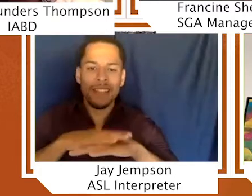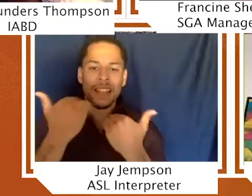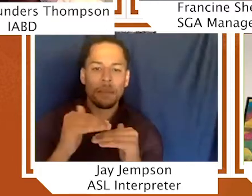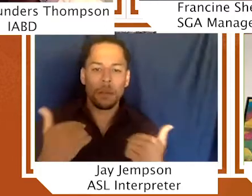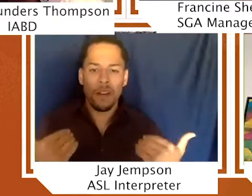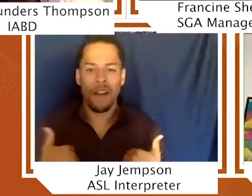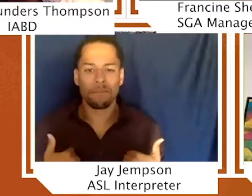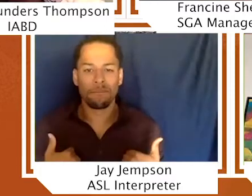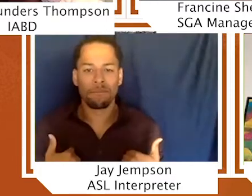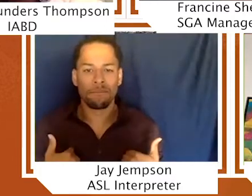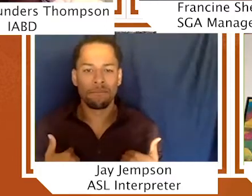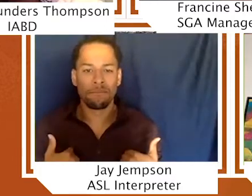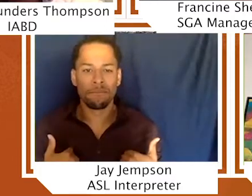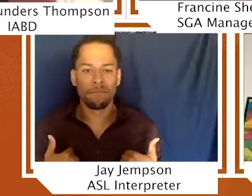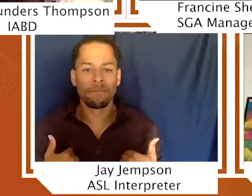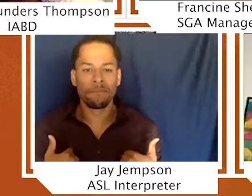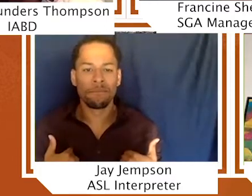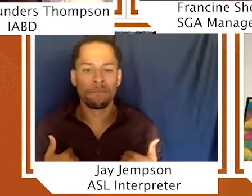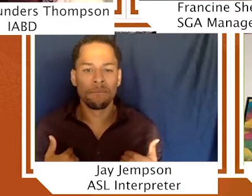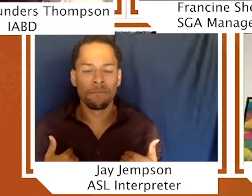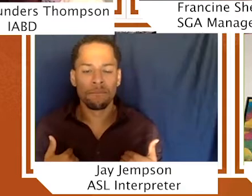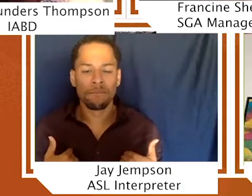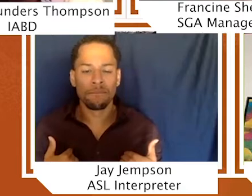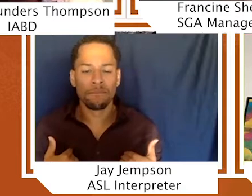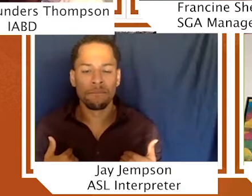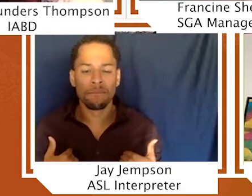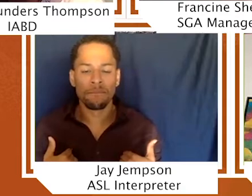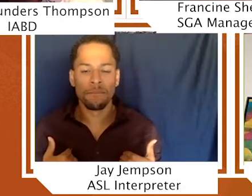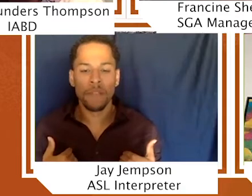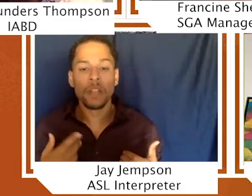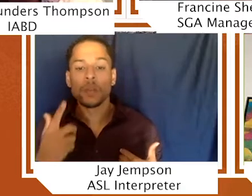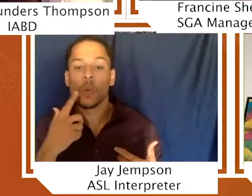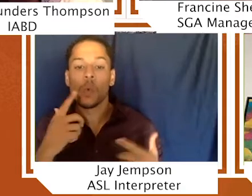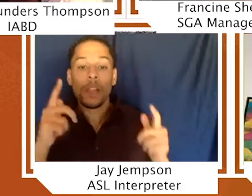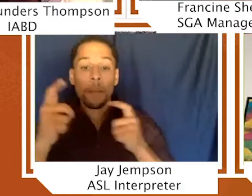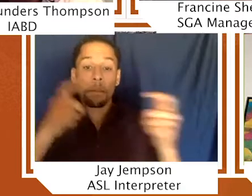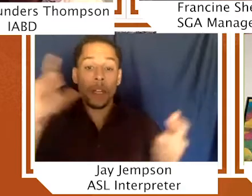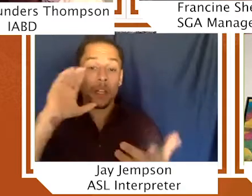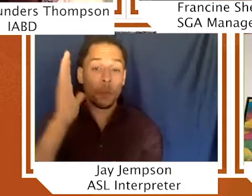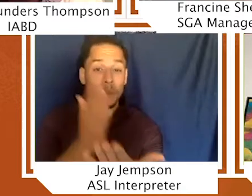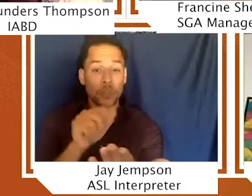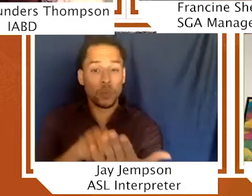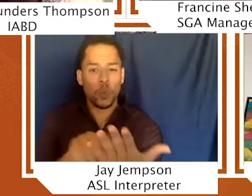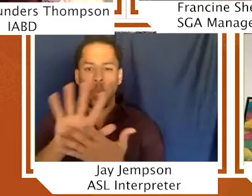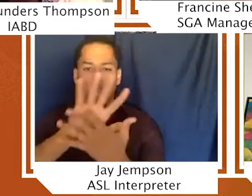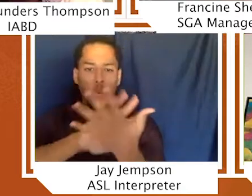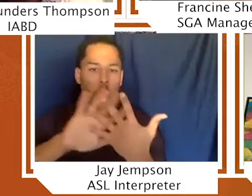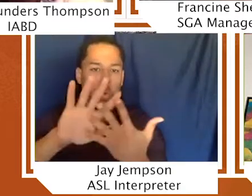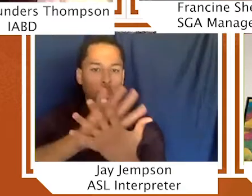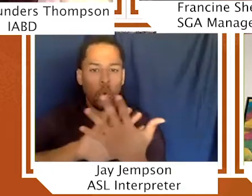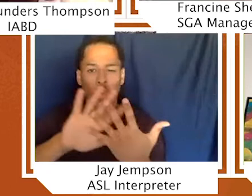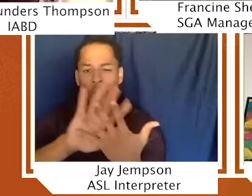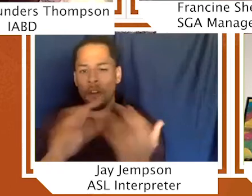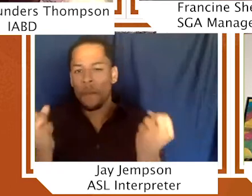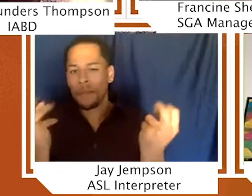mindset. The larger picture is not really clear for many. And so